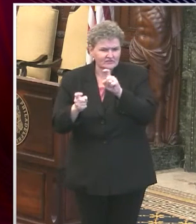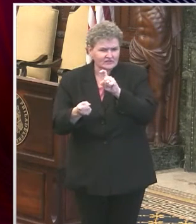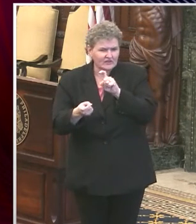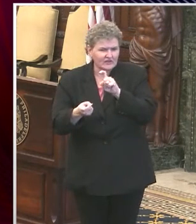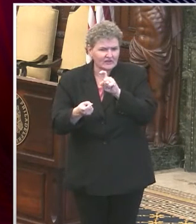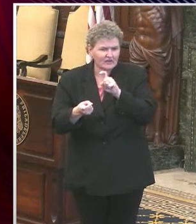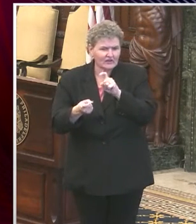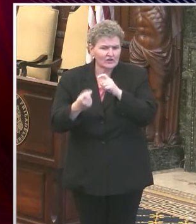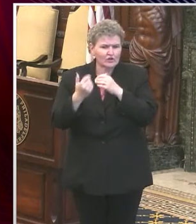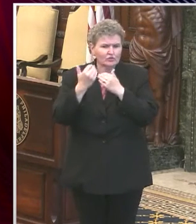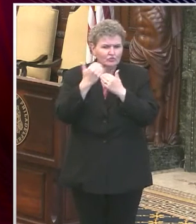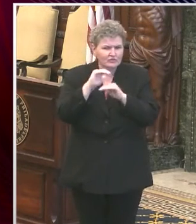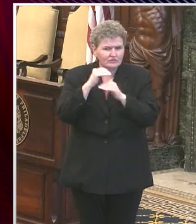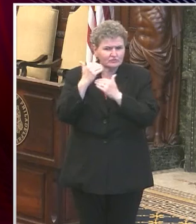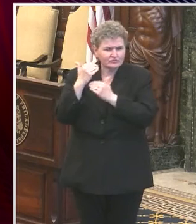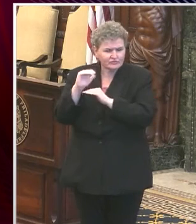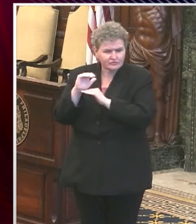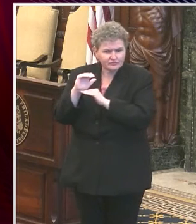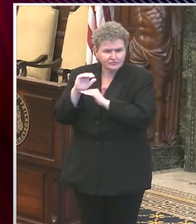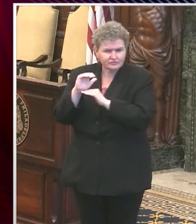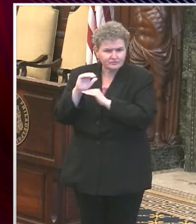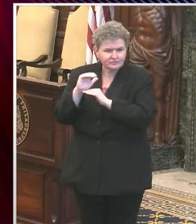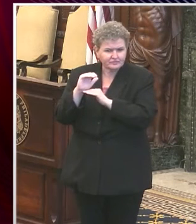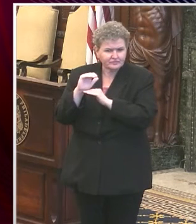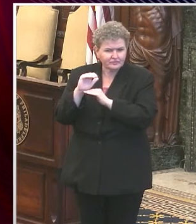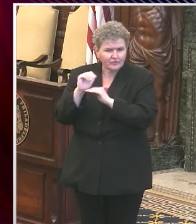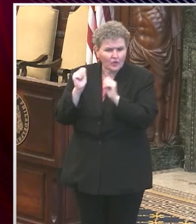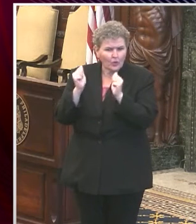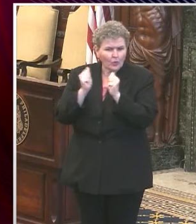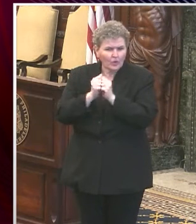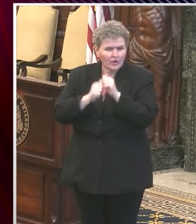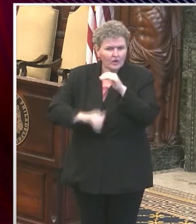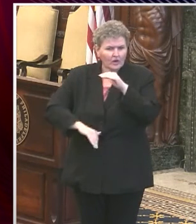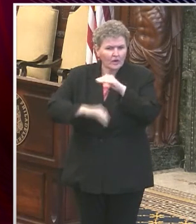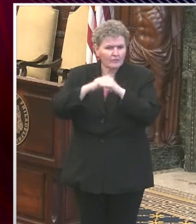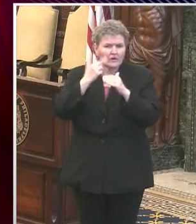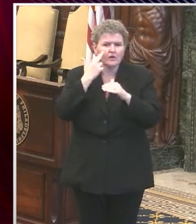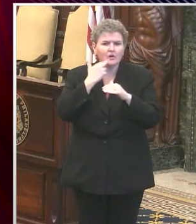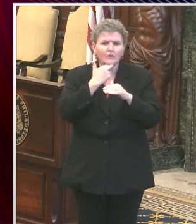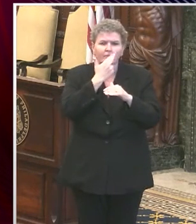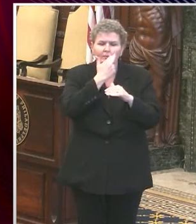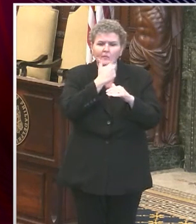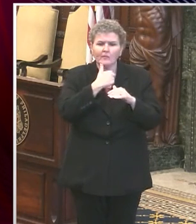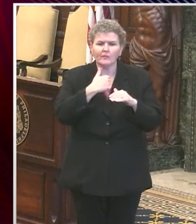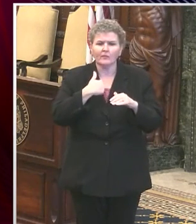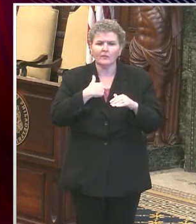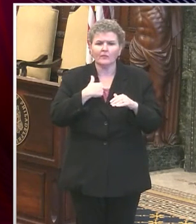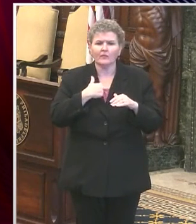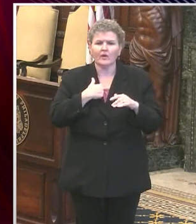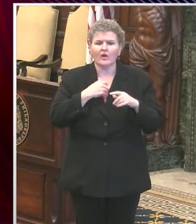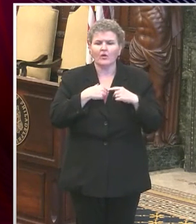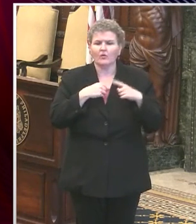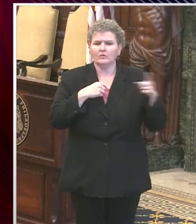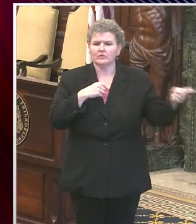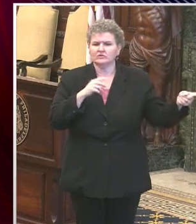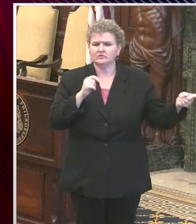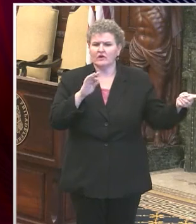restrictions, especially the 50-person limit in restaurants. I'd have to turn that over to Dr. Farley. That's a medical and scientific question.